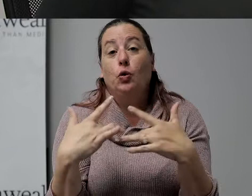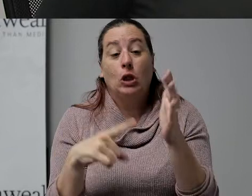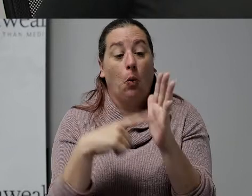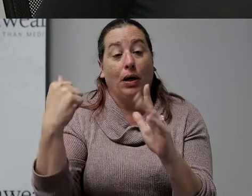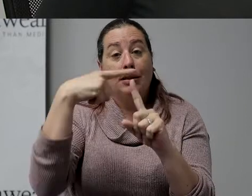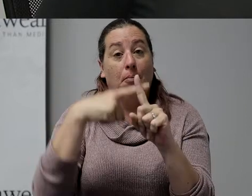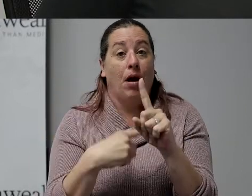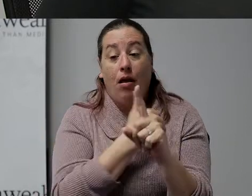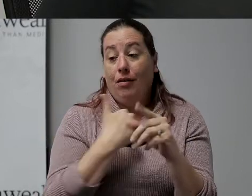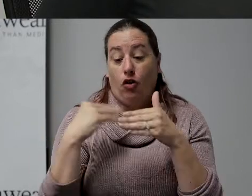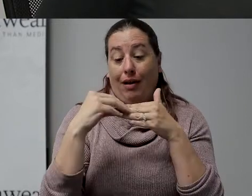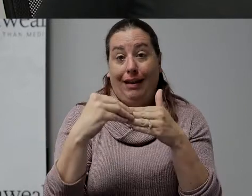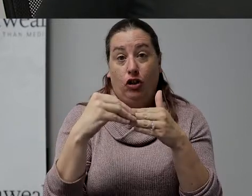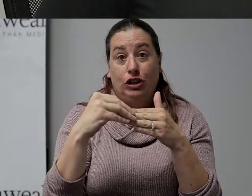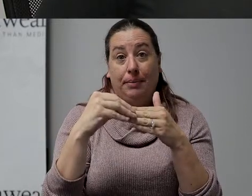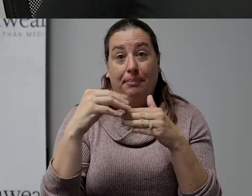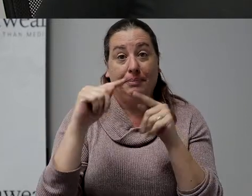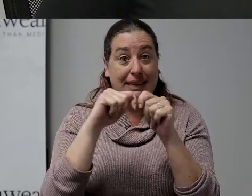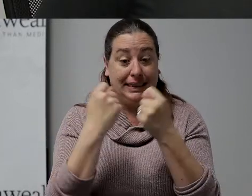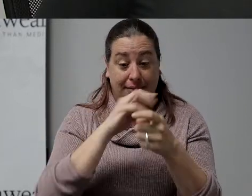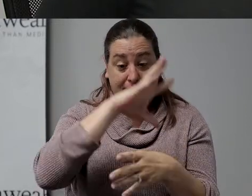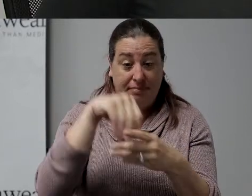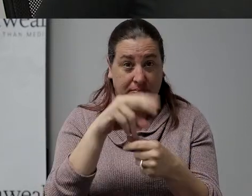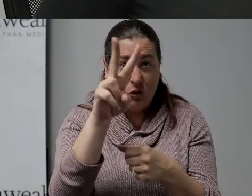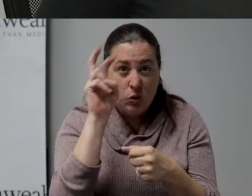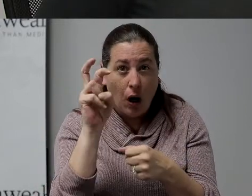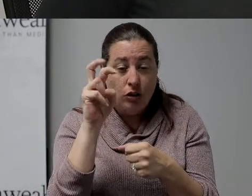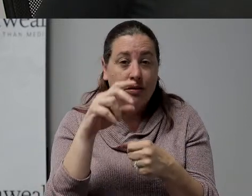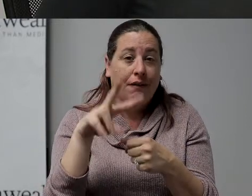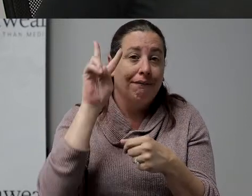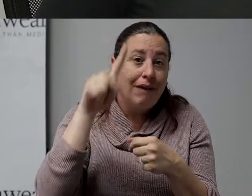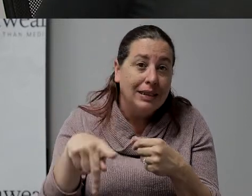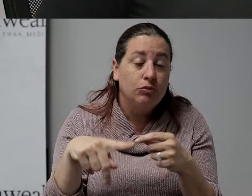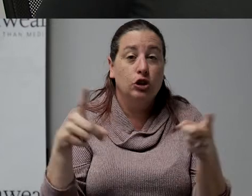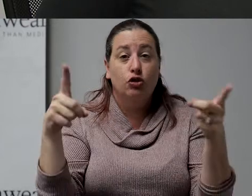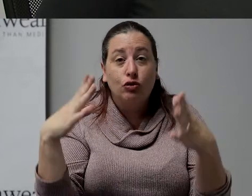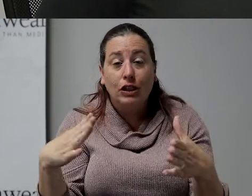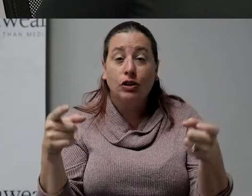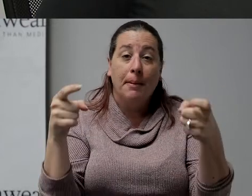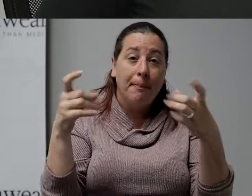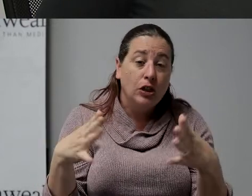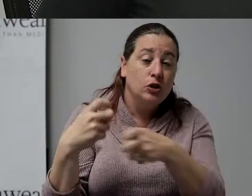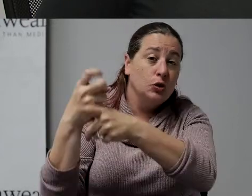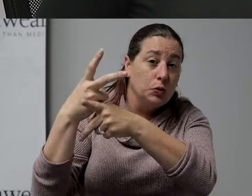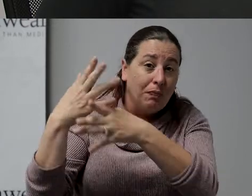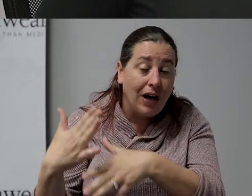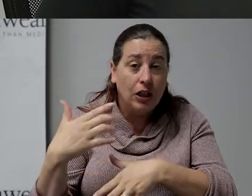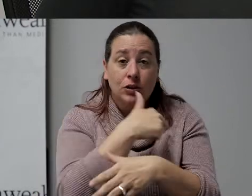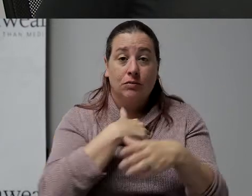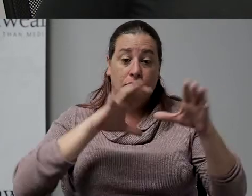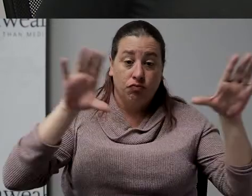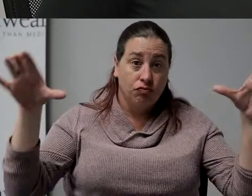our entire leadership team, almost 200 of all our vice presidents, our directors, our managers, our supervisors, we all